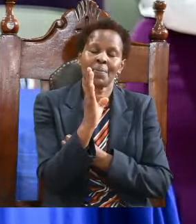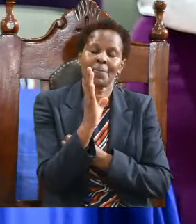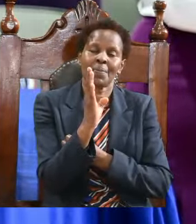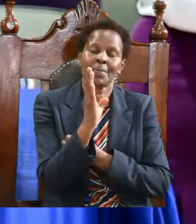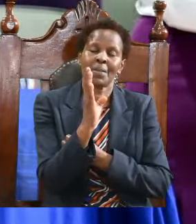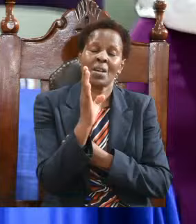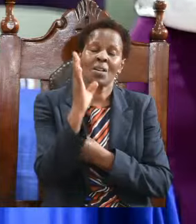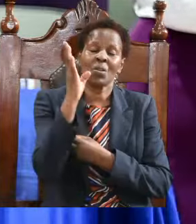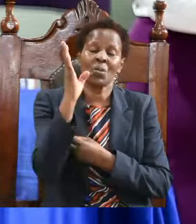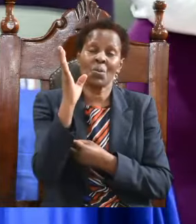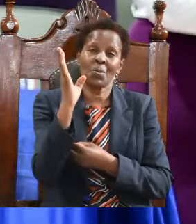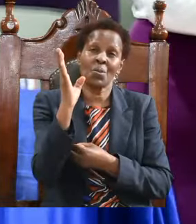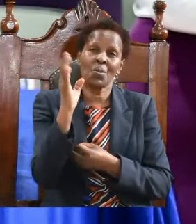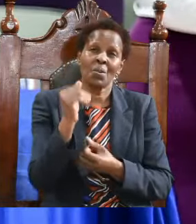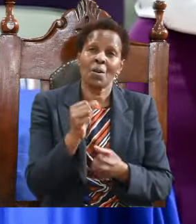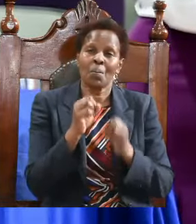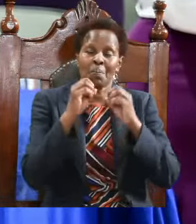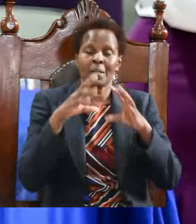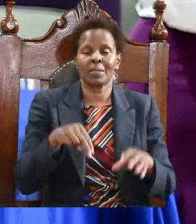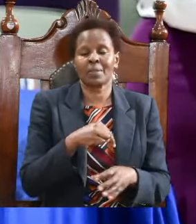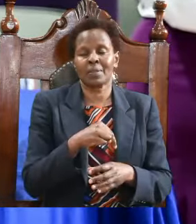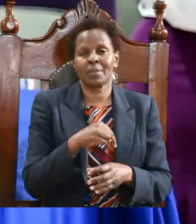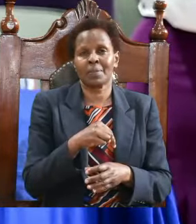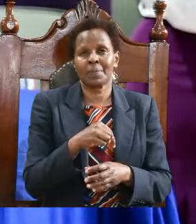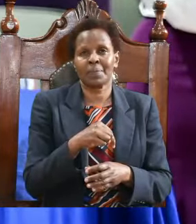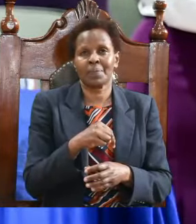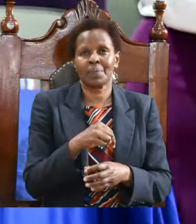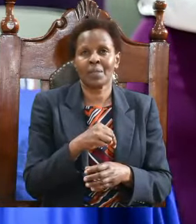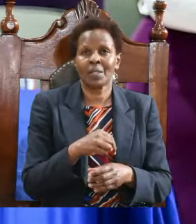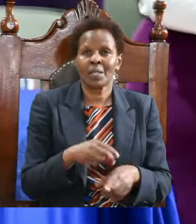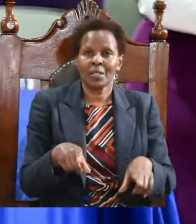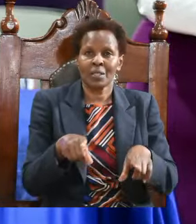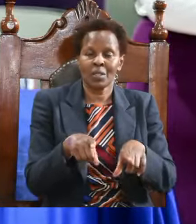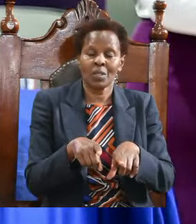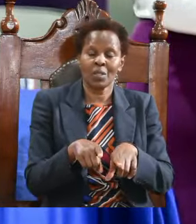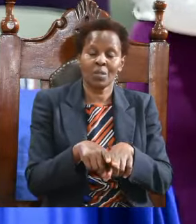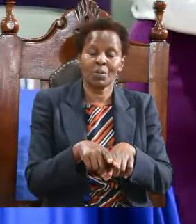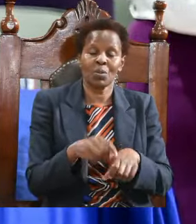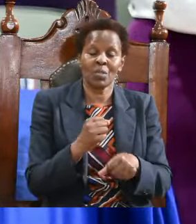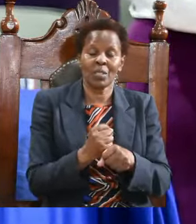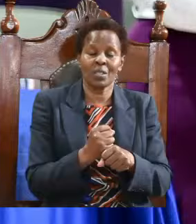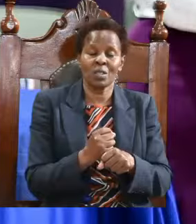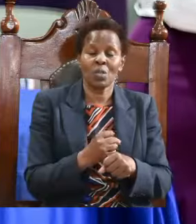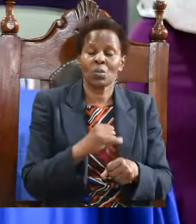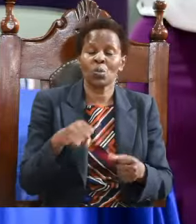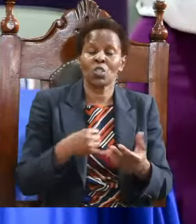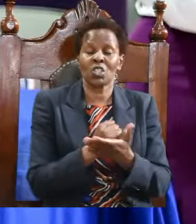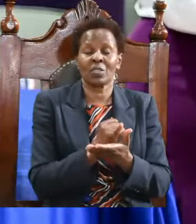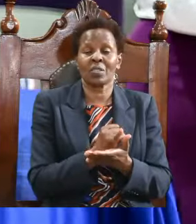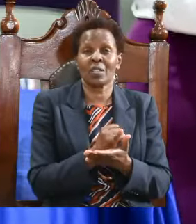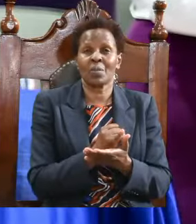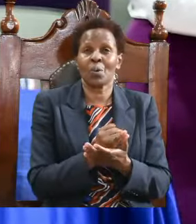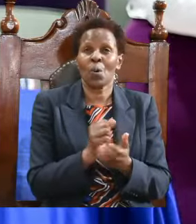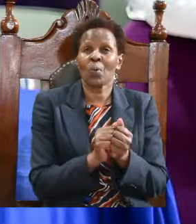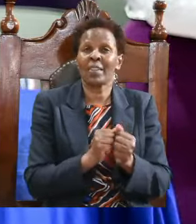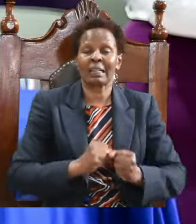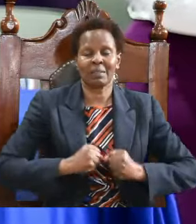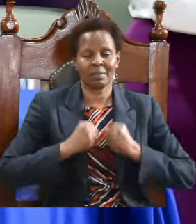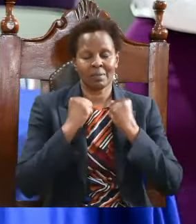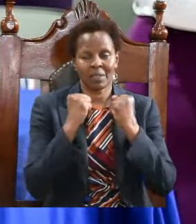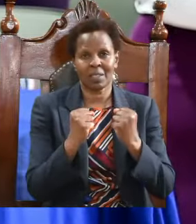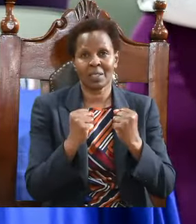you are going to bless us. Like you blessed Joshua. With the courage,